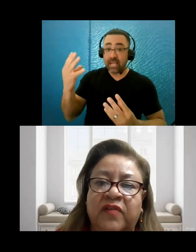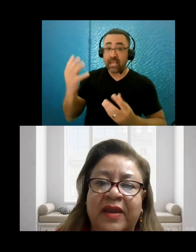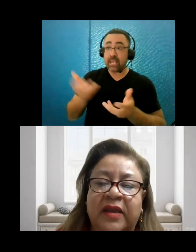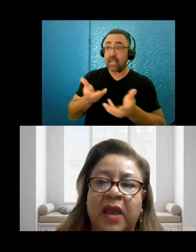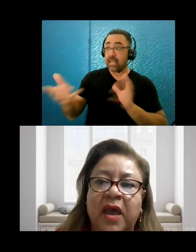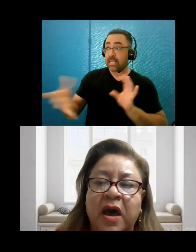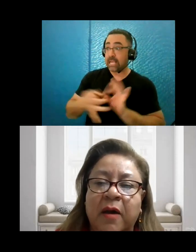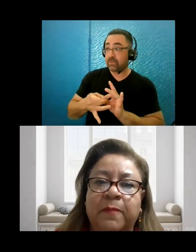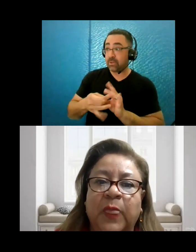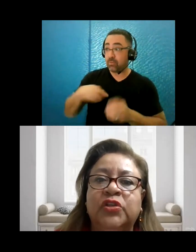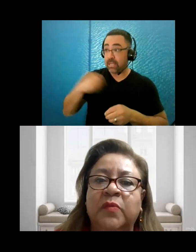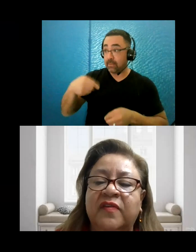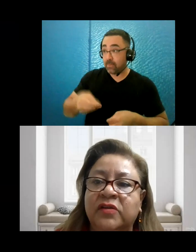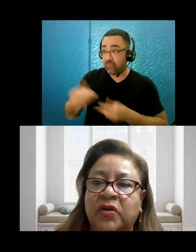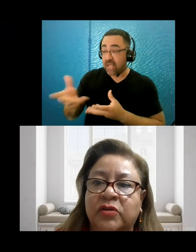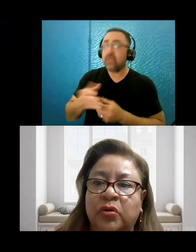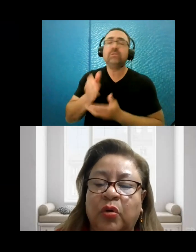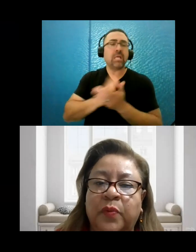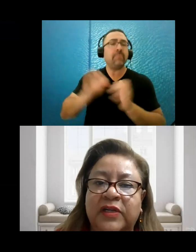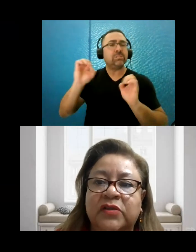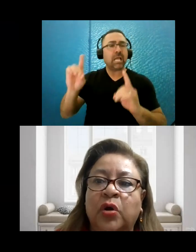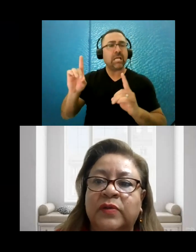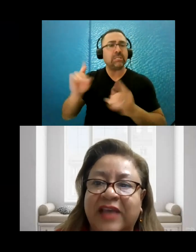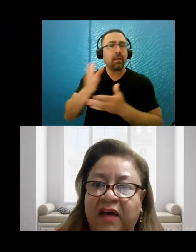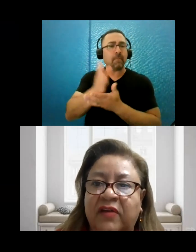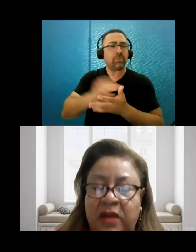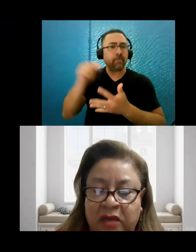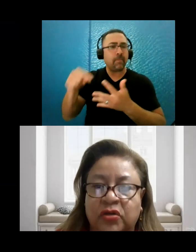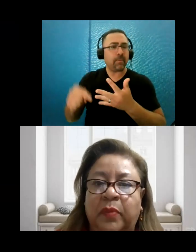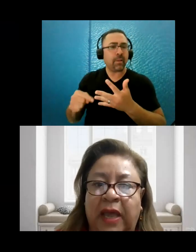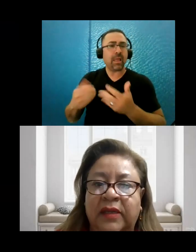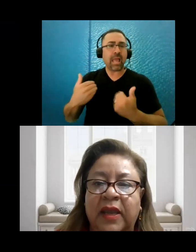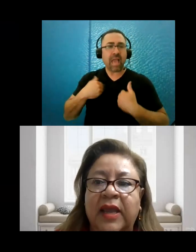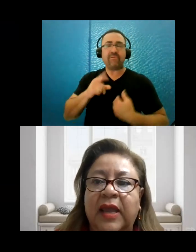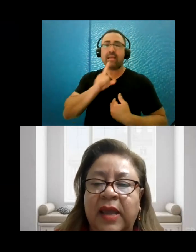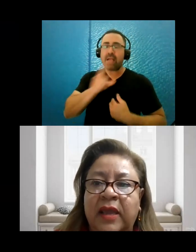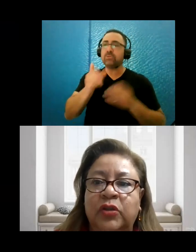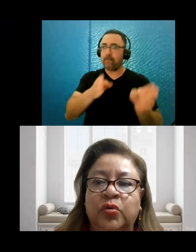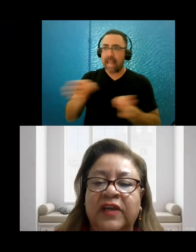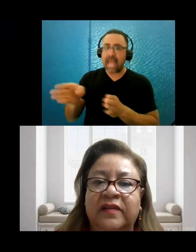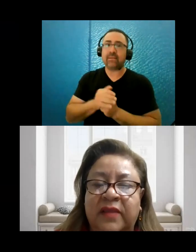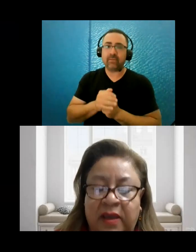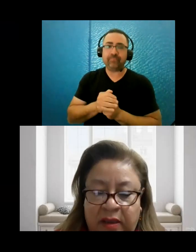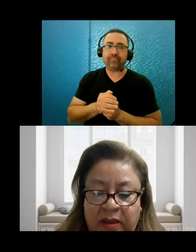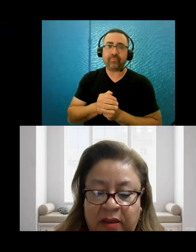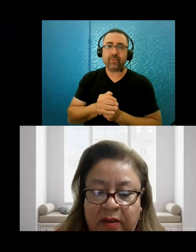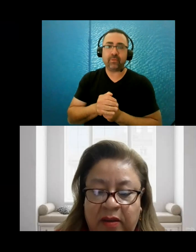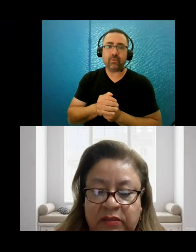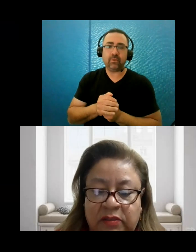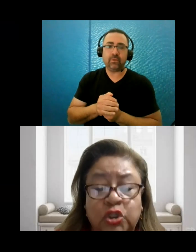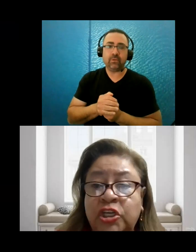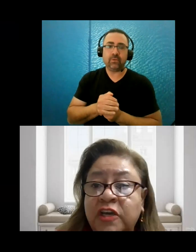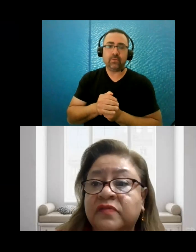that we provided, some of the education components always have an action plan. And during